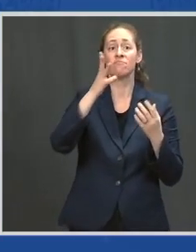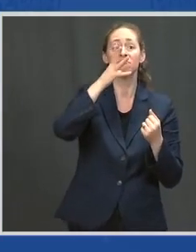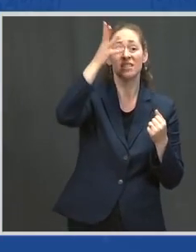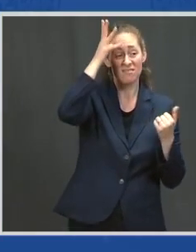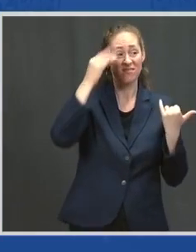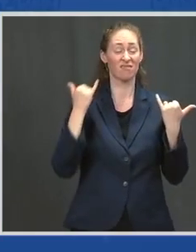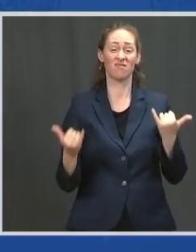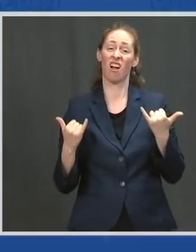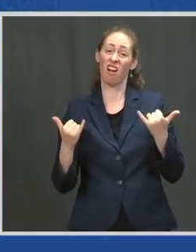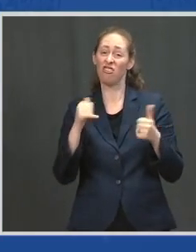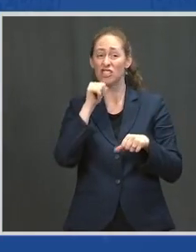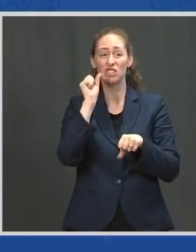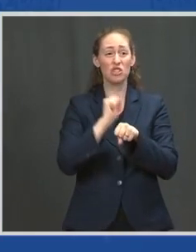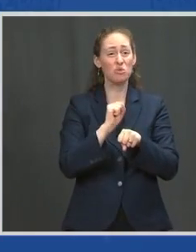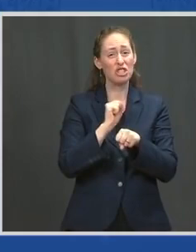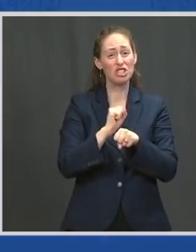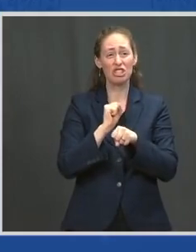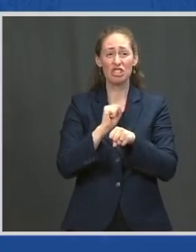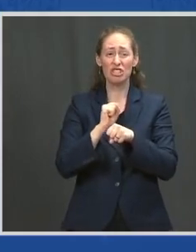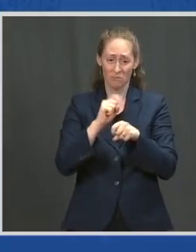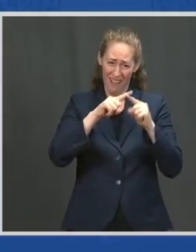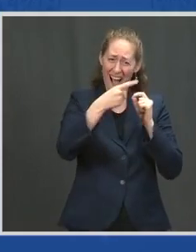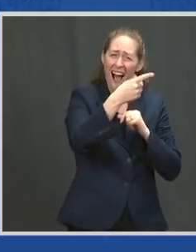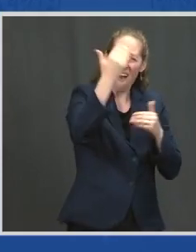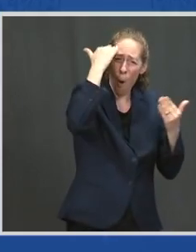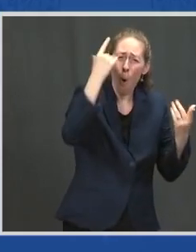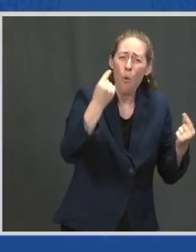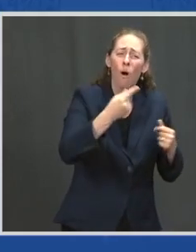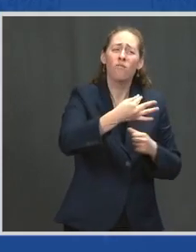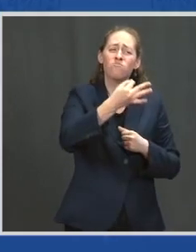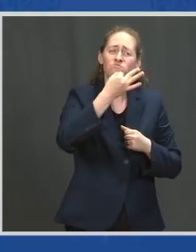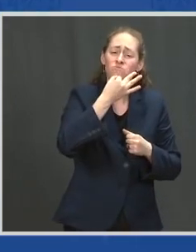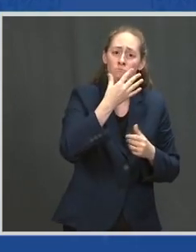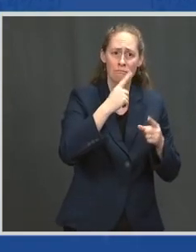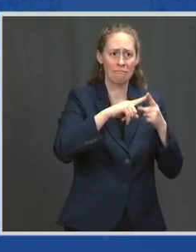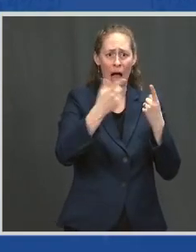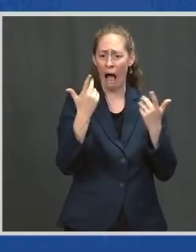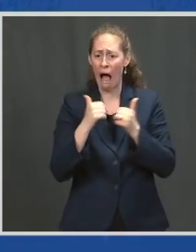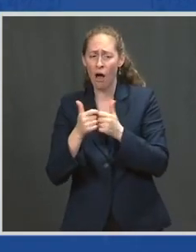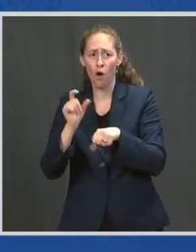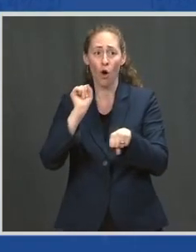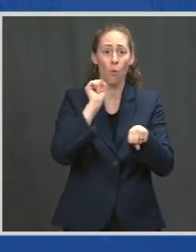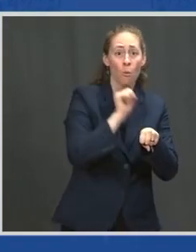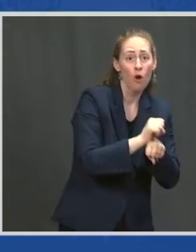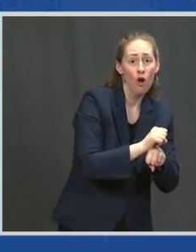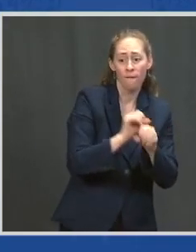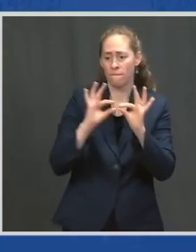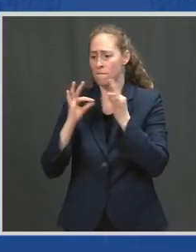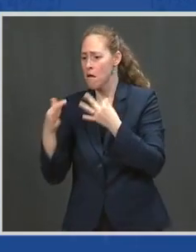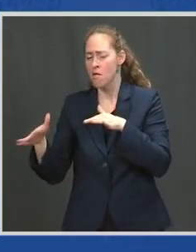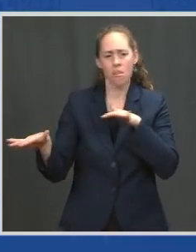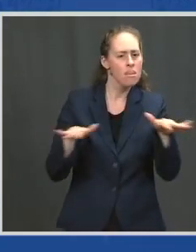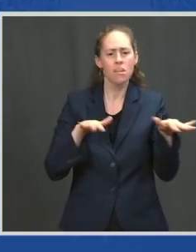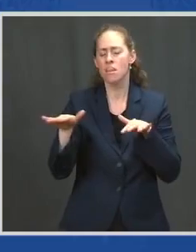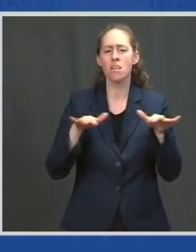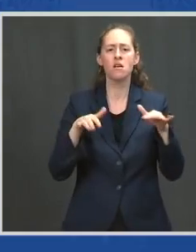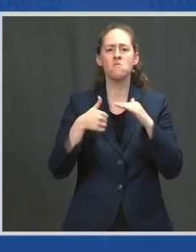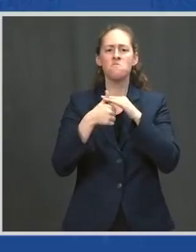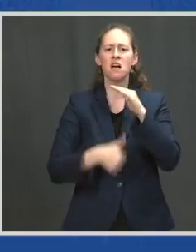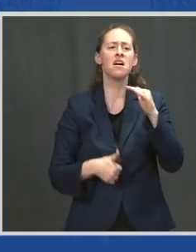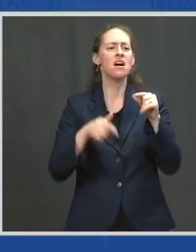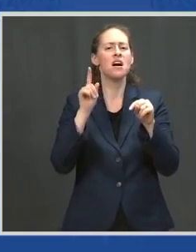for the jobs they have, but they can't take care of their children and do their job. And the cost of child care